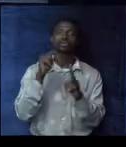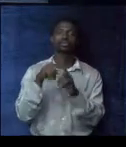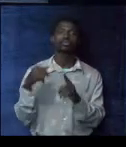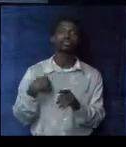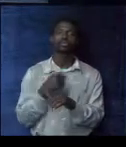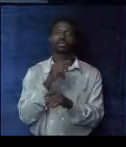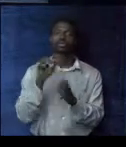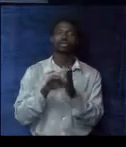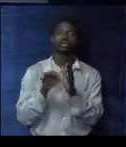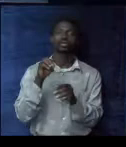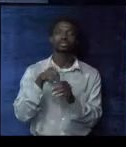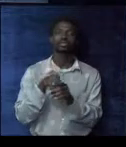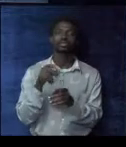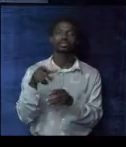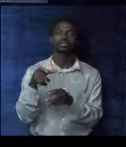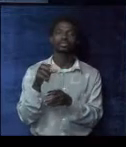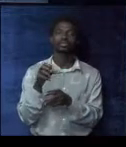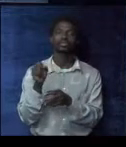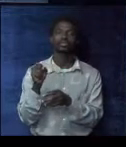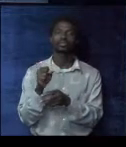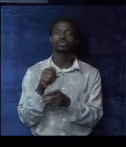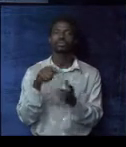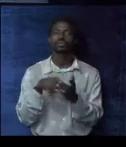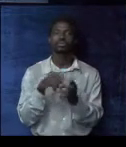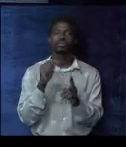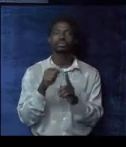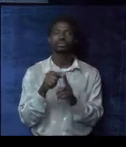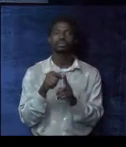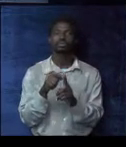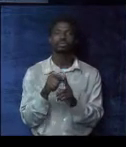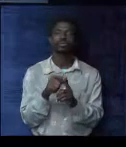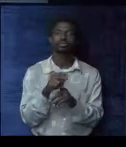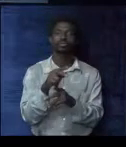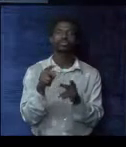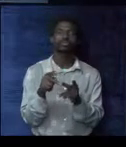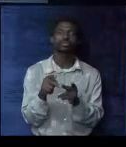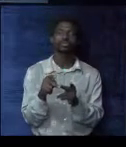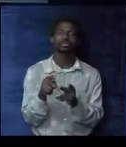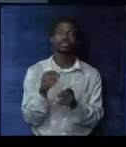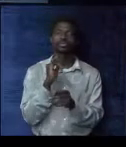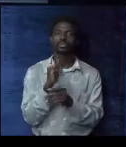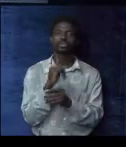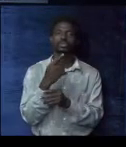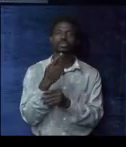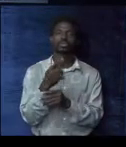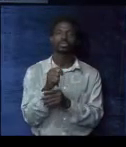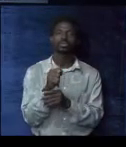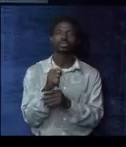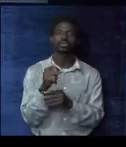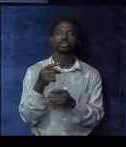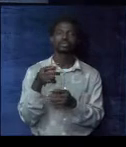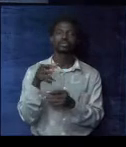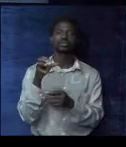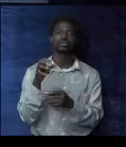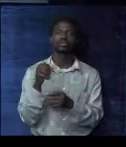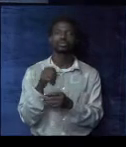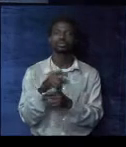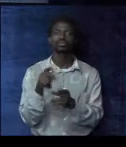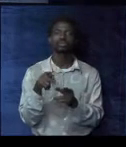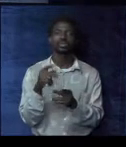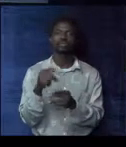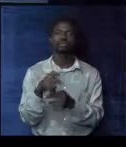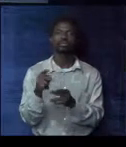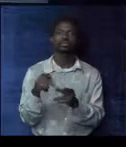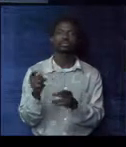point, we are counting in hundreds. So this point, this position is the hundreds